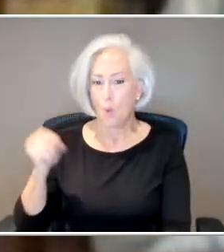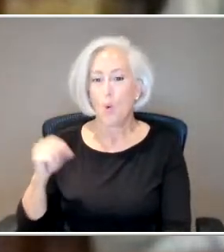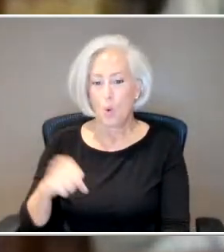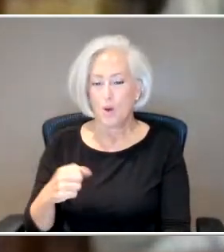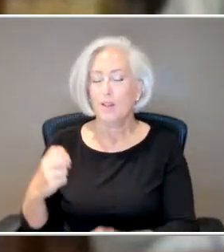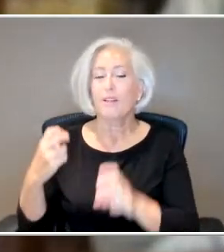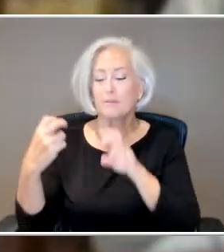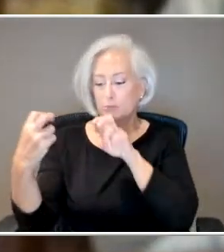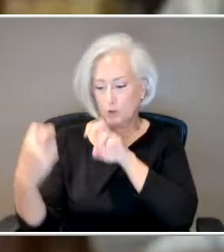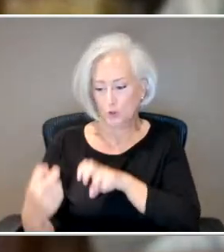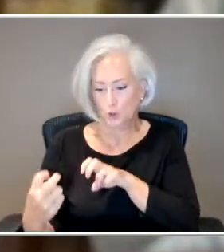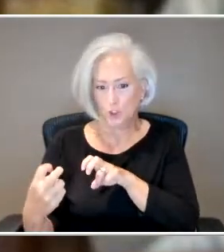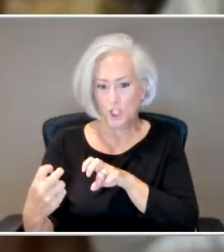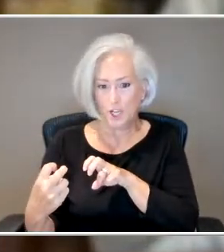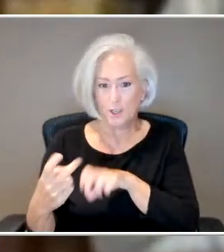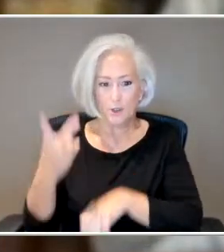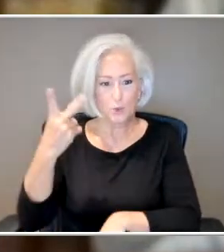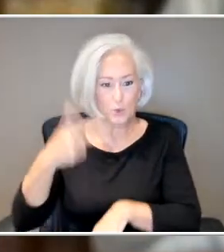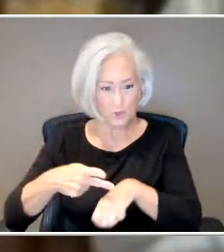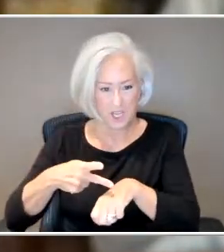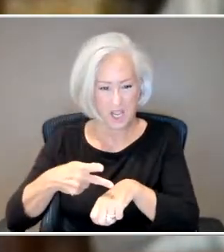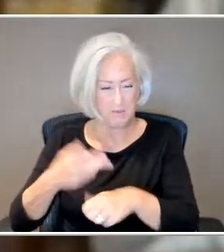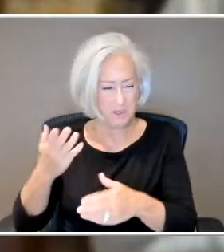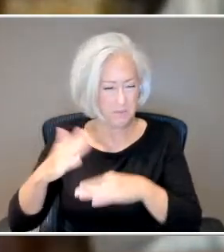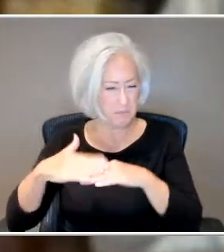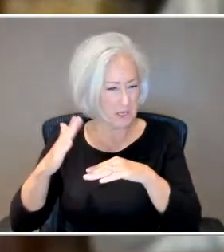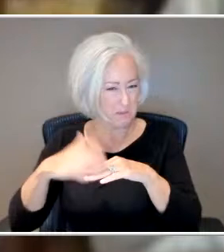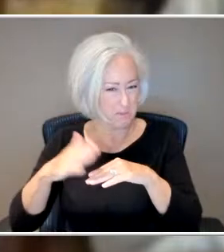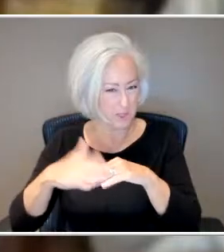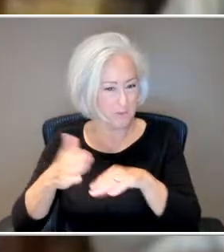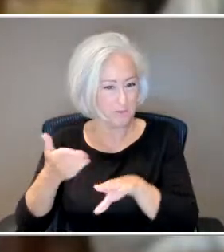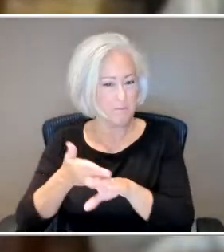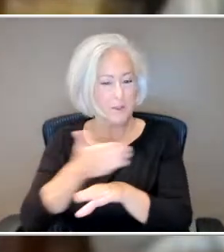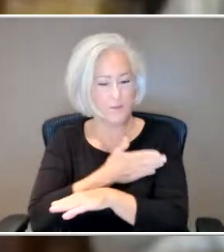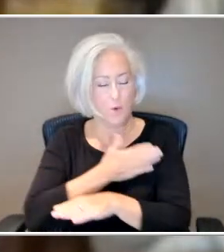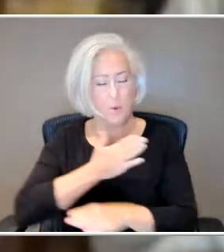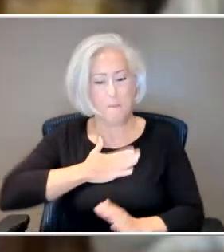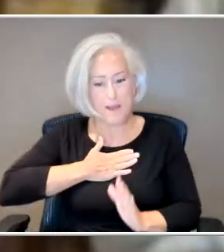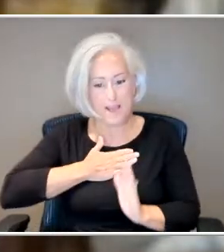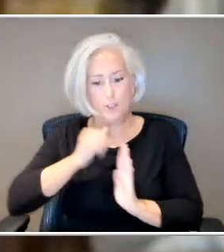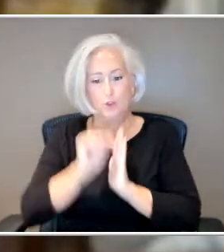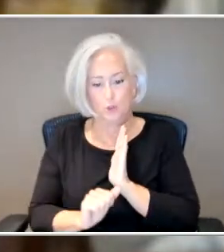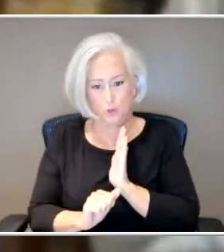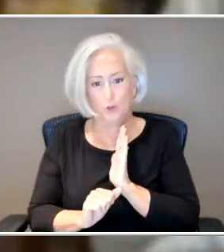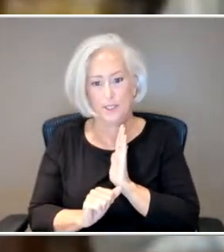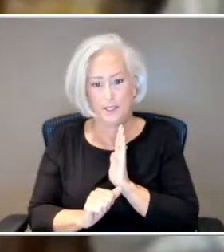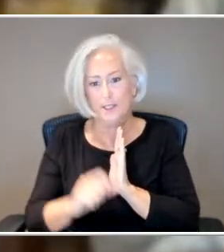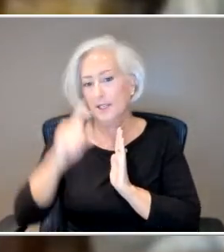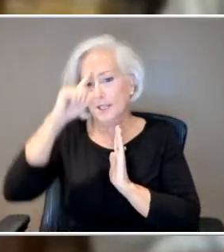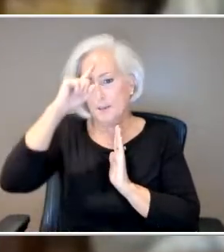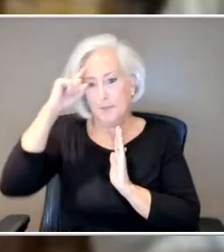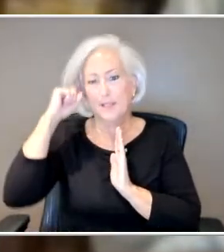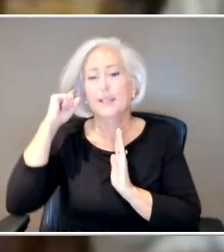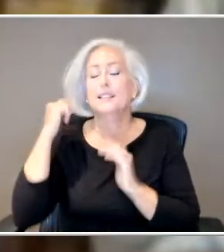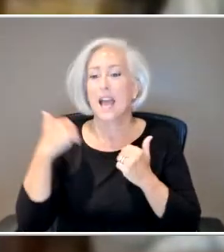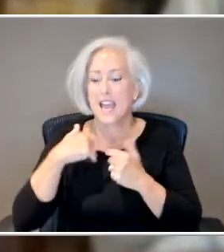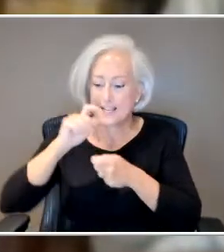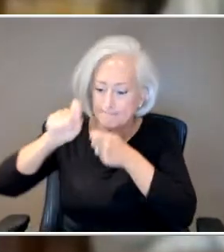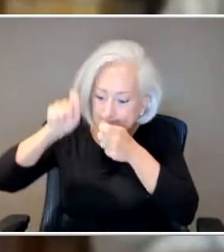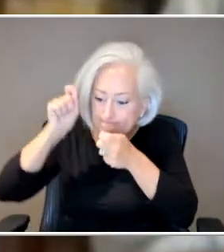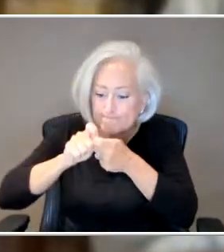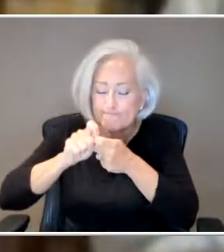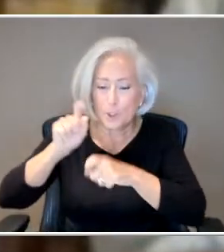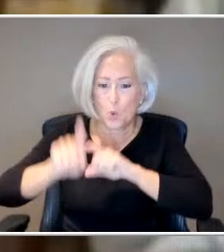sat down at least twice before my surgery because I had some very specific questions,